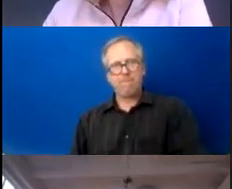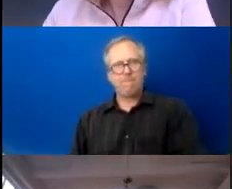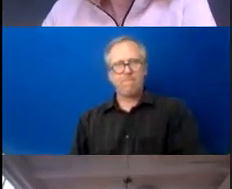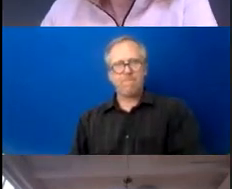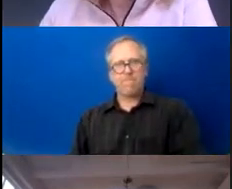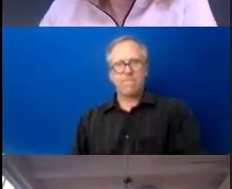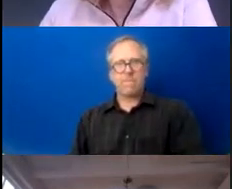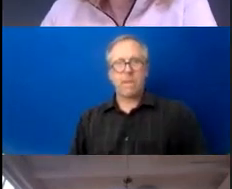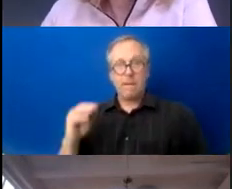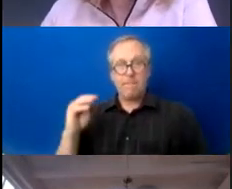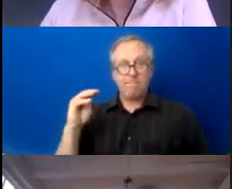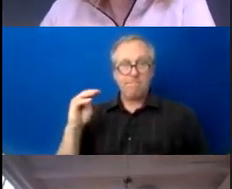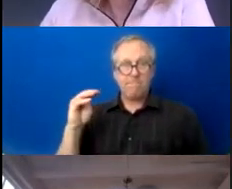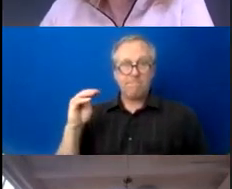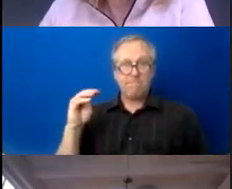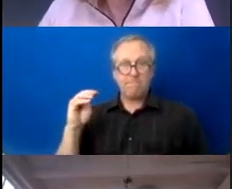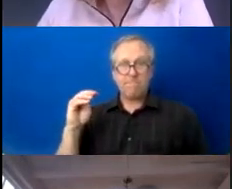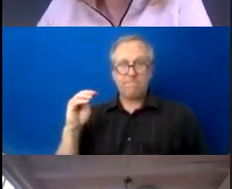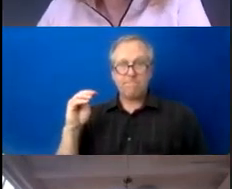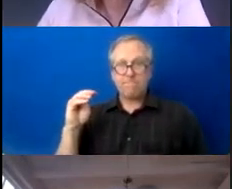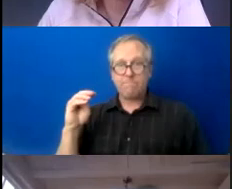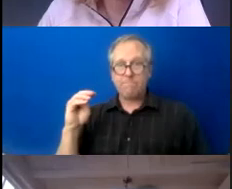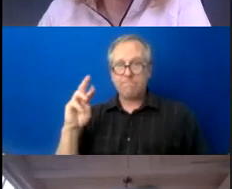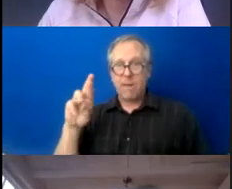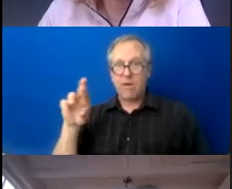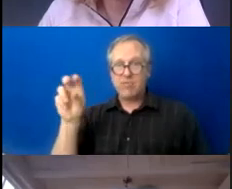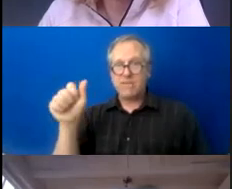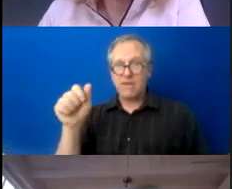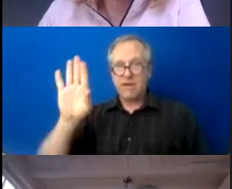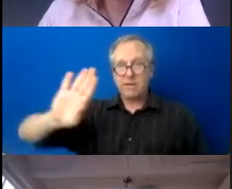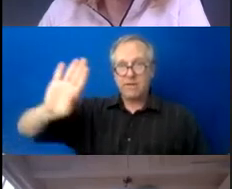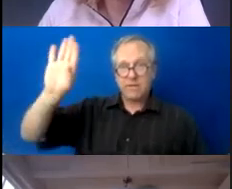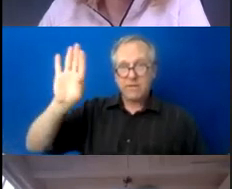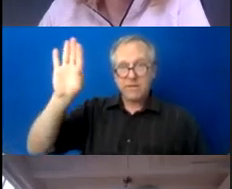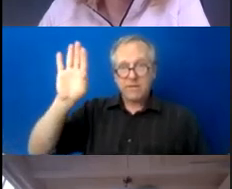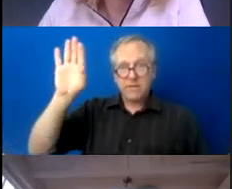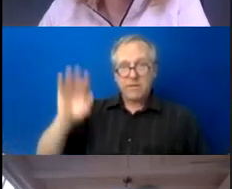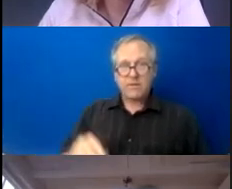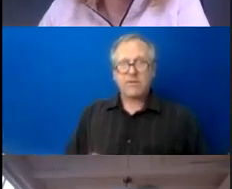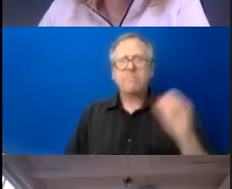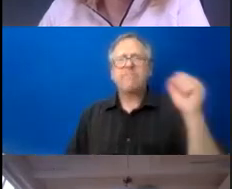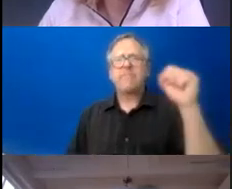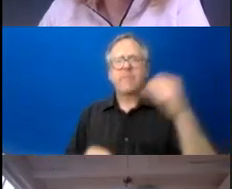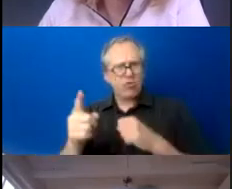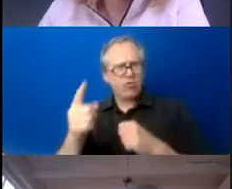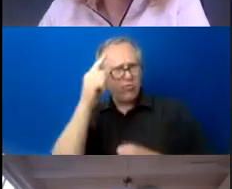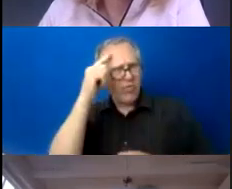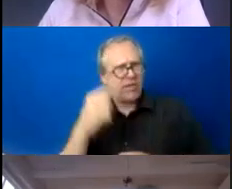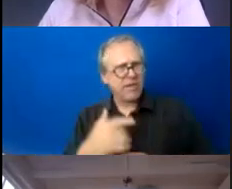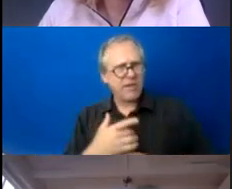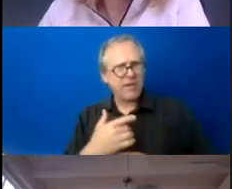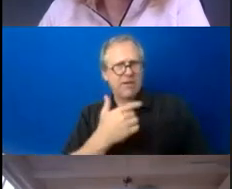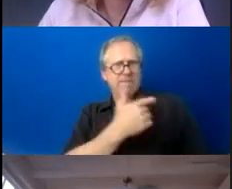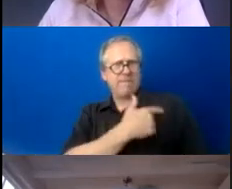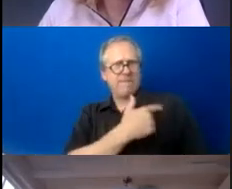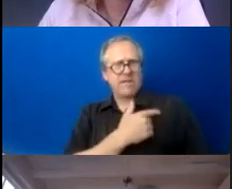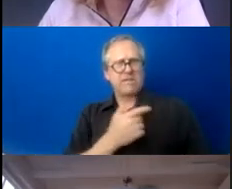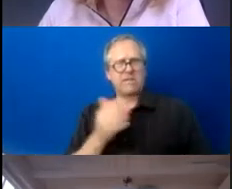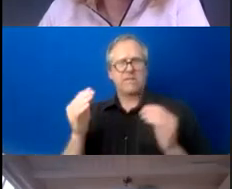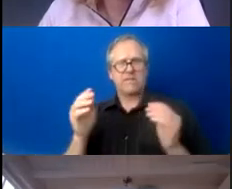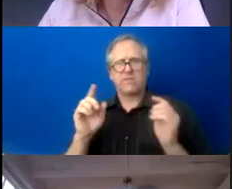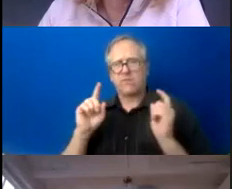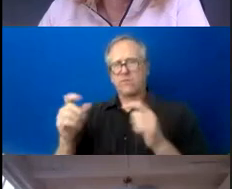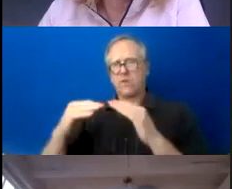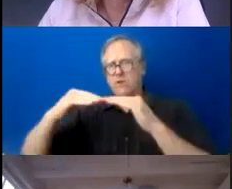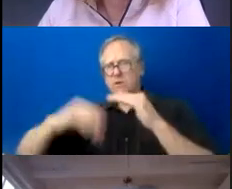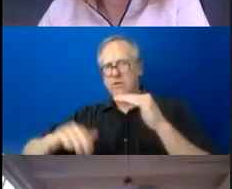And Maria, I see that you have your hand raised. Do you have a question? Yeah. Do you anticipate the vaccine being available to children less than